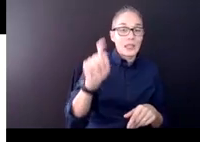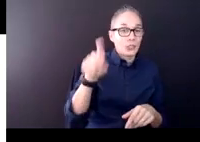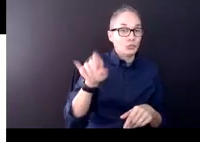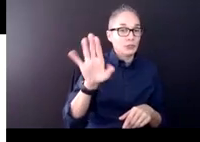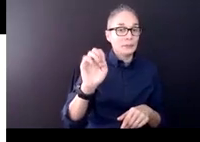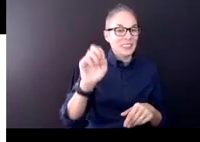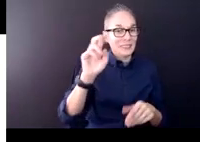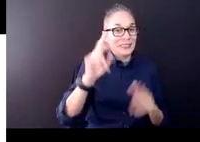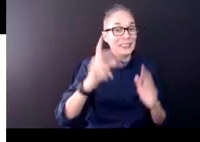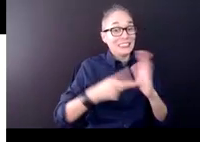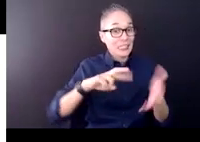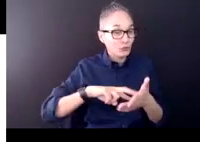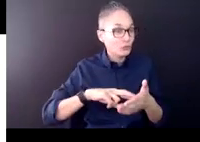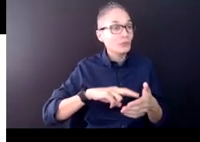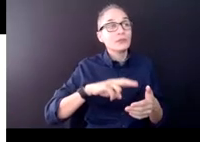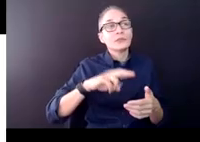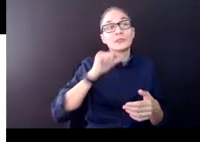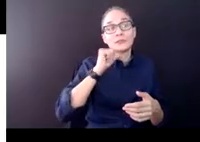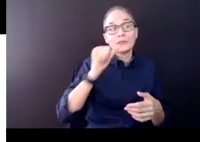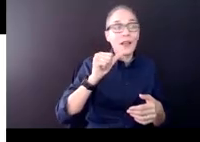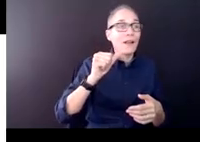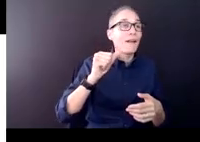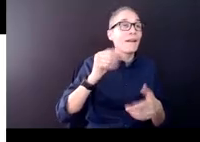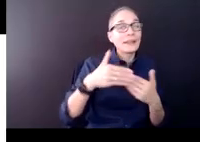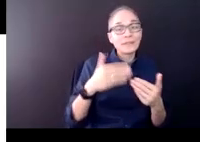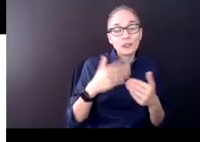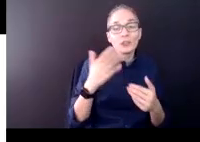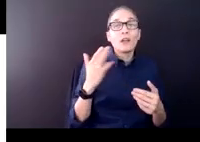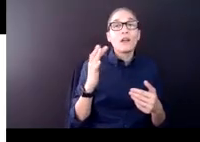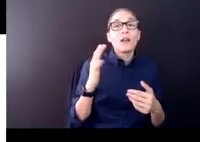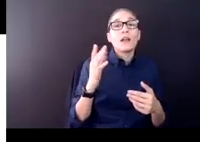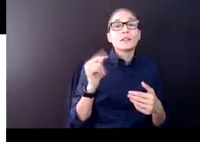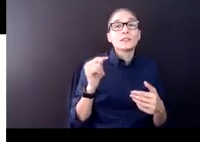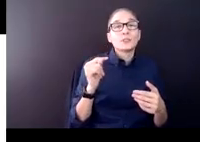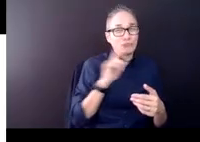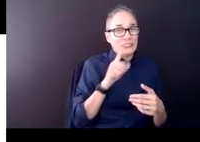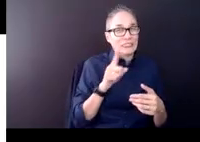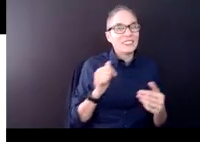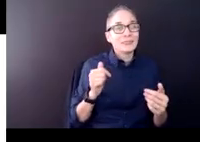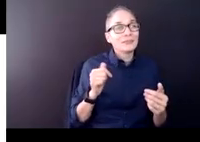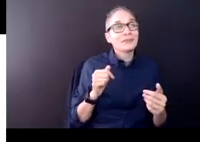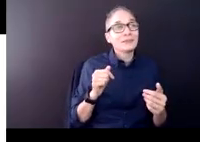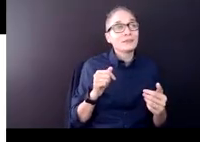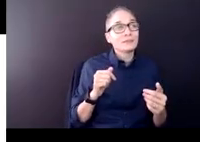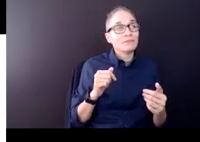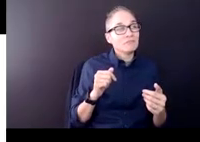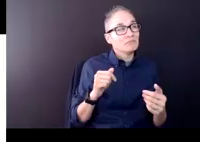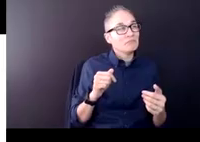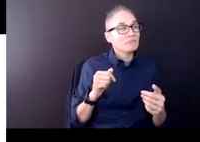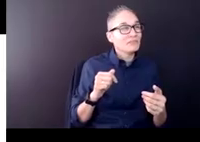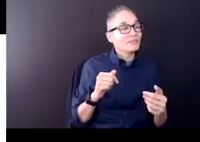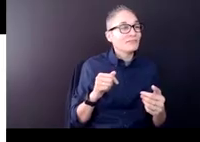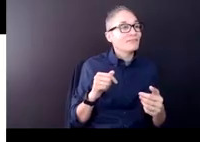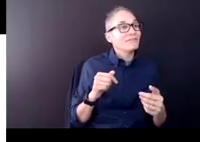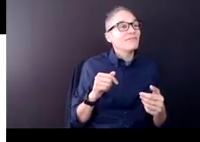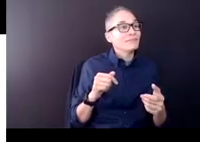intentional, not confessional. And so I think having some type of